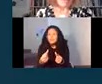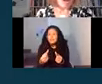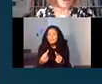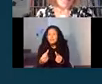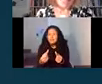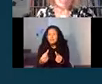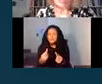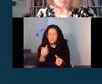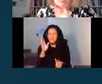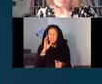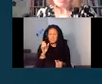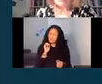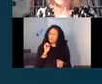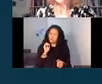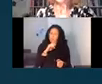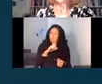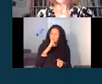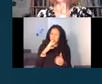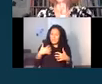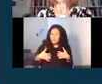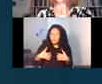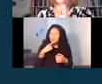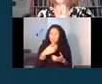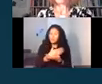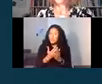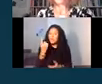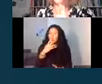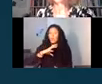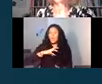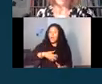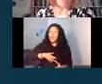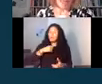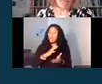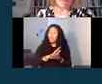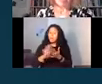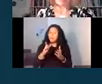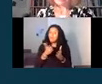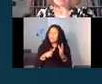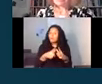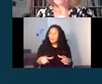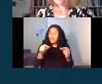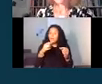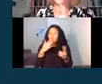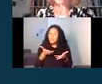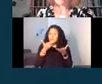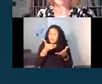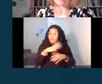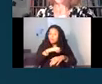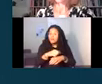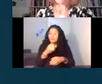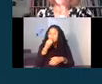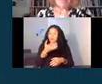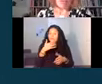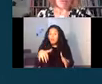sound a rather niche interest, but it was shared by Emperor Hirohito of Japan, and he gave her this beautiful